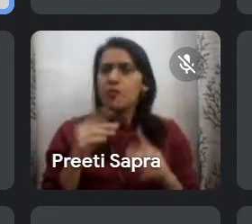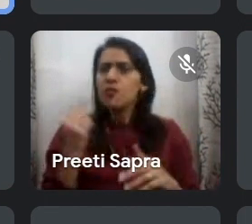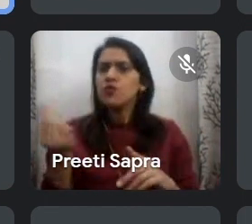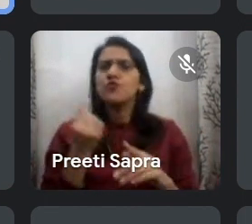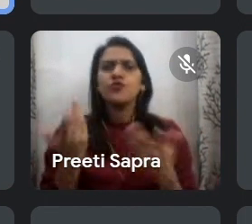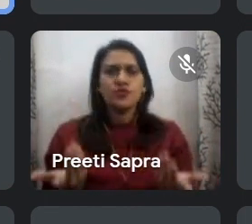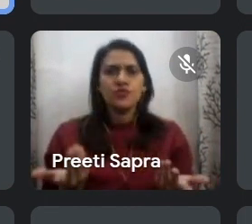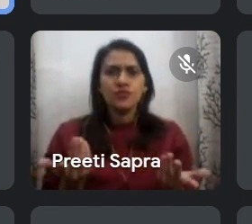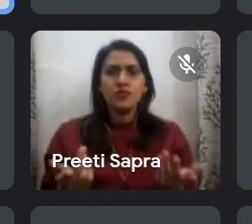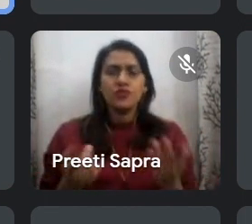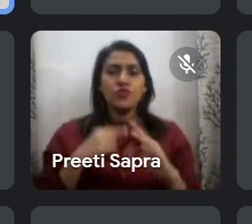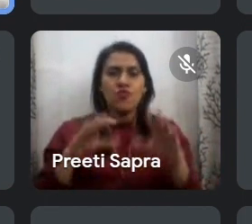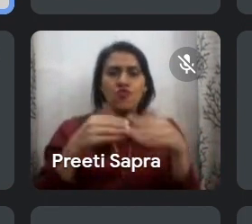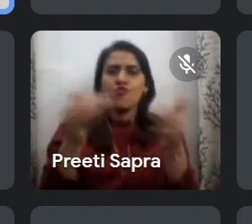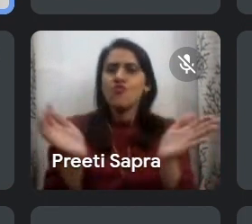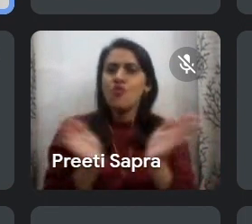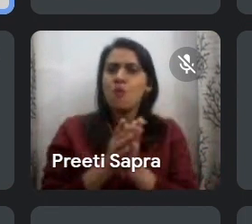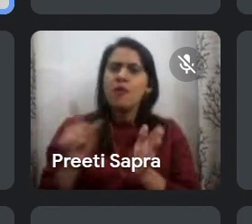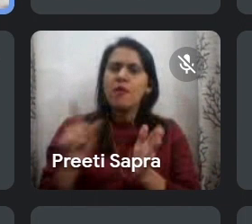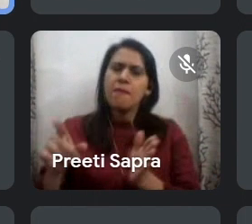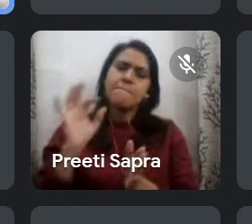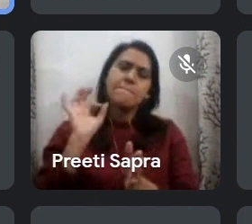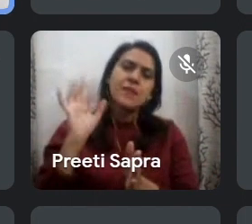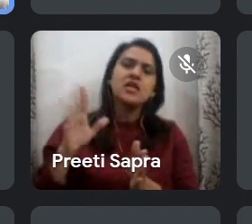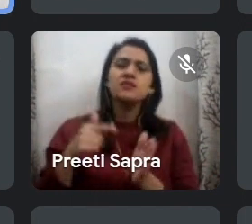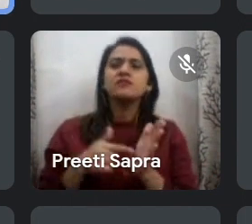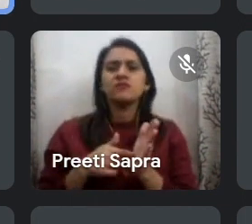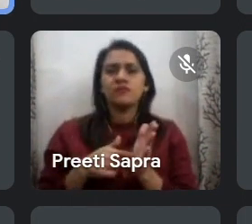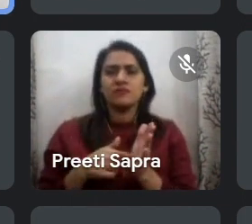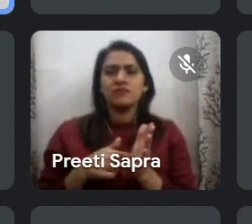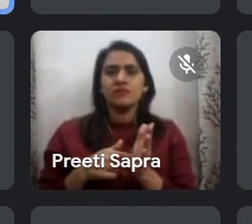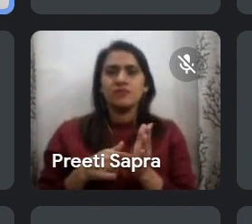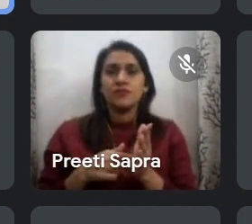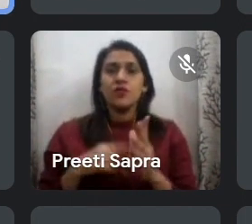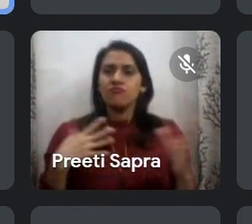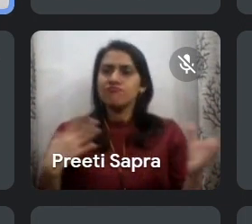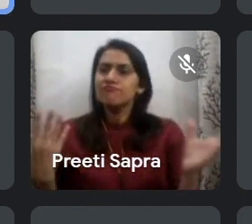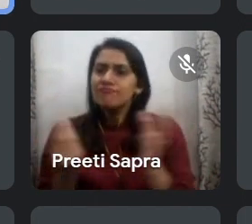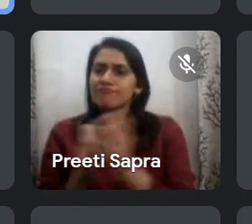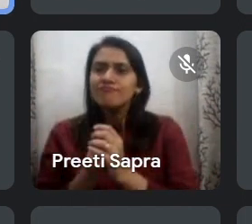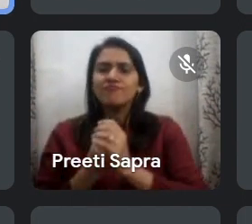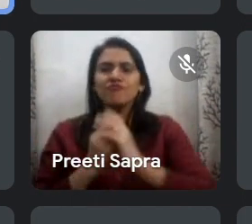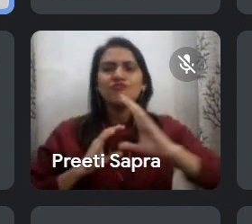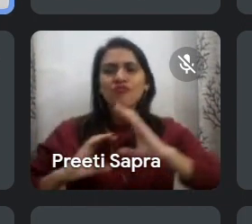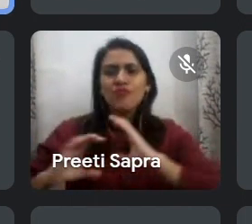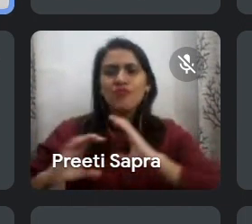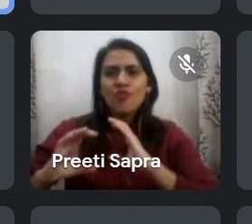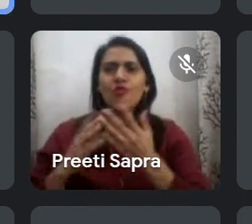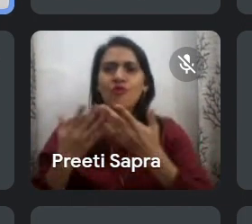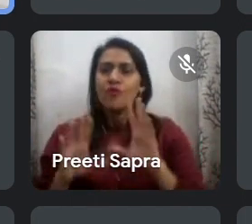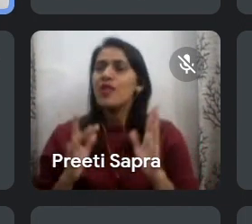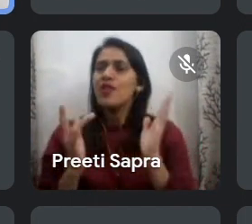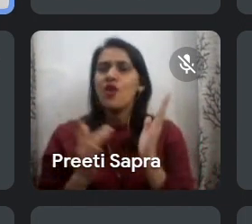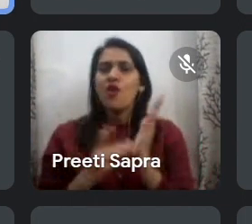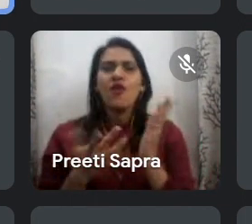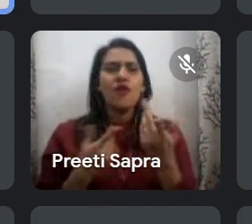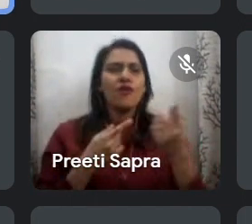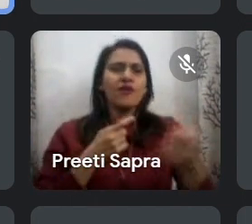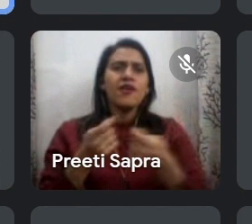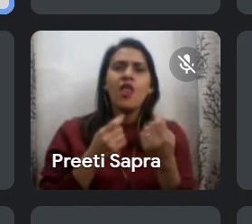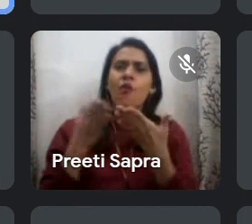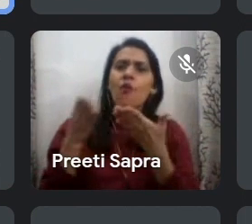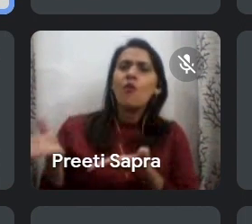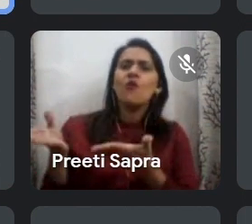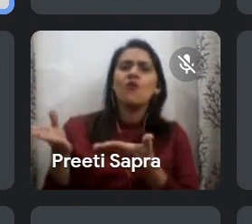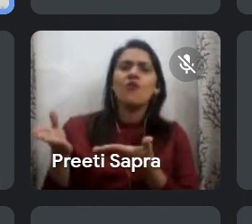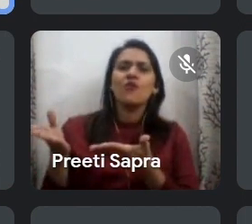your community is the best way to do that, if a group study is your technology of dealing with, the way you go about